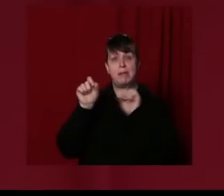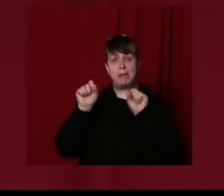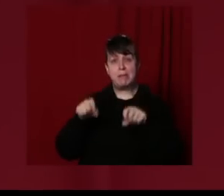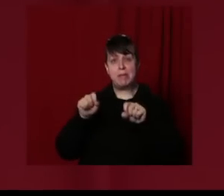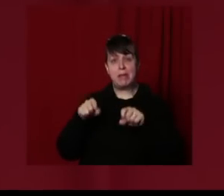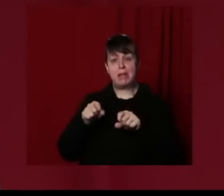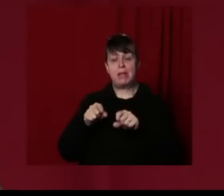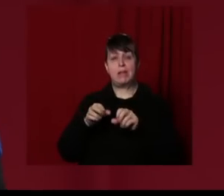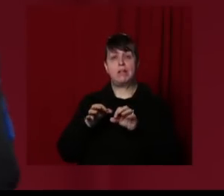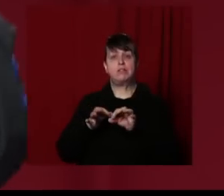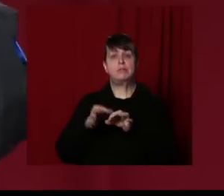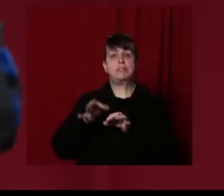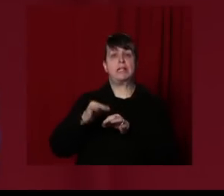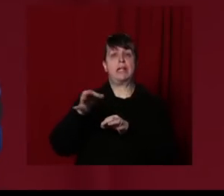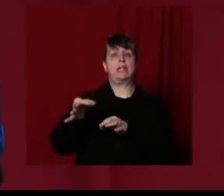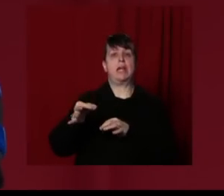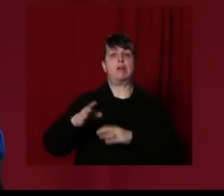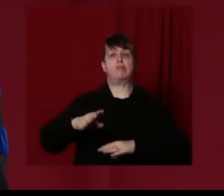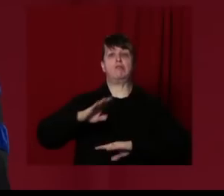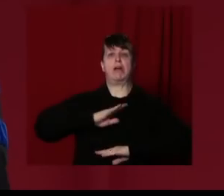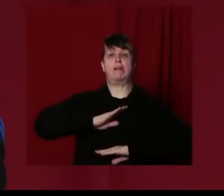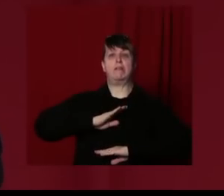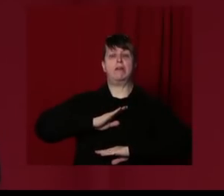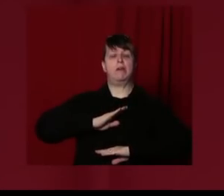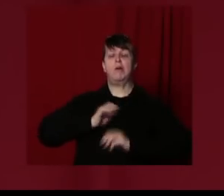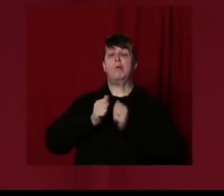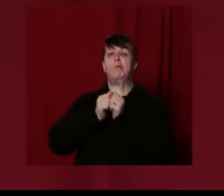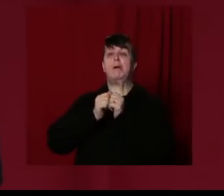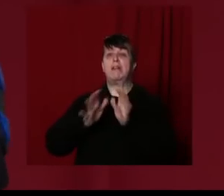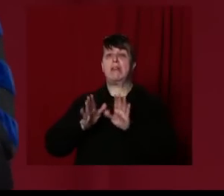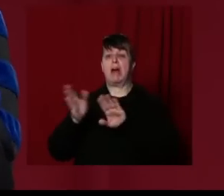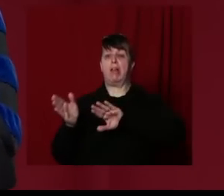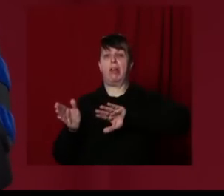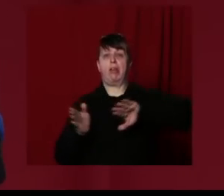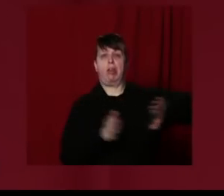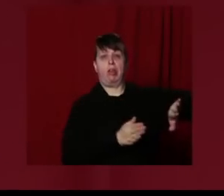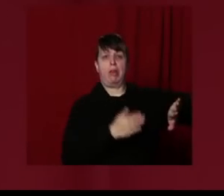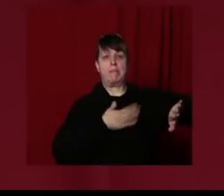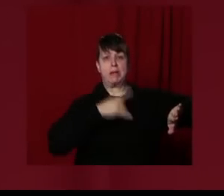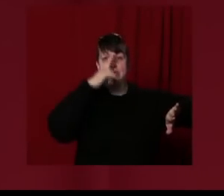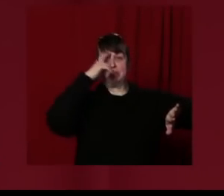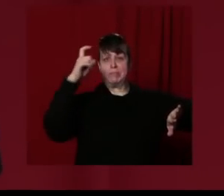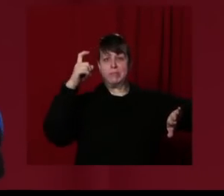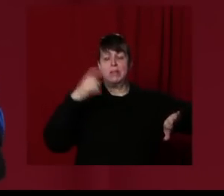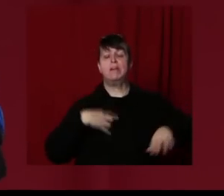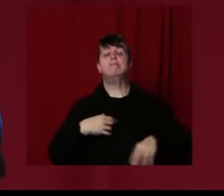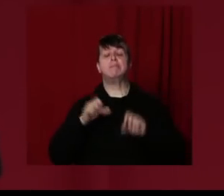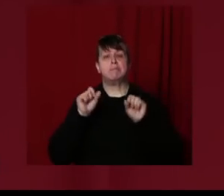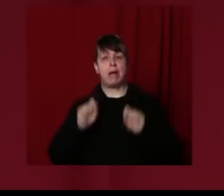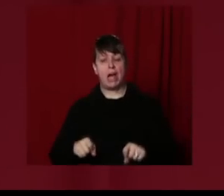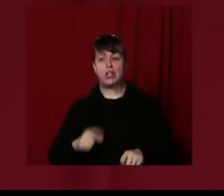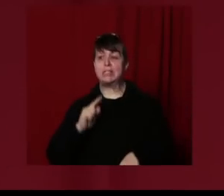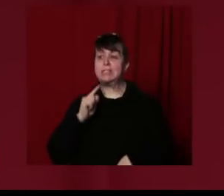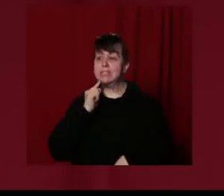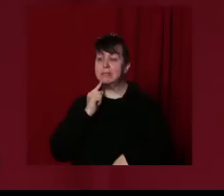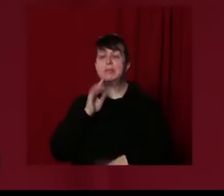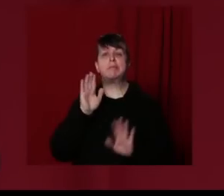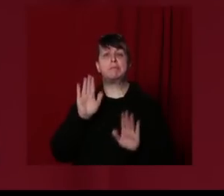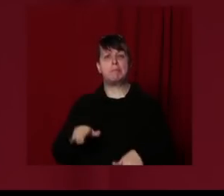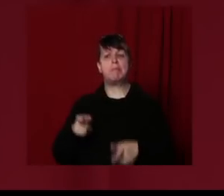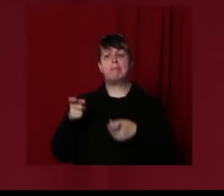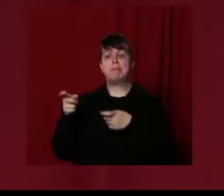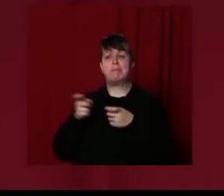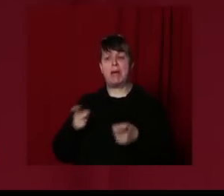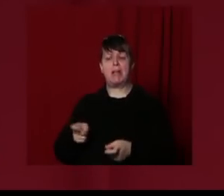delay gratification without deferring my dreams. I discovered how to manage disappointment without wallowing in